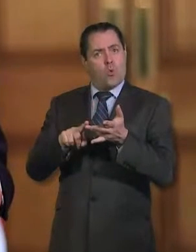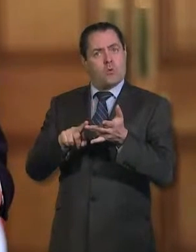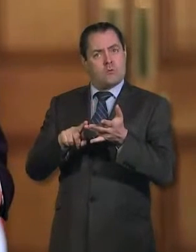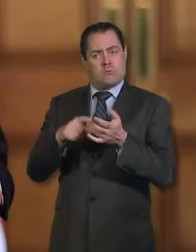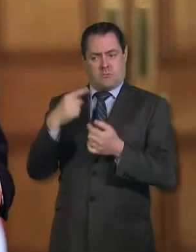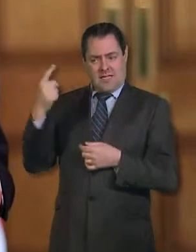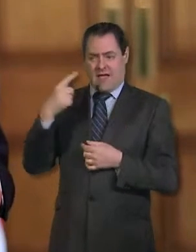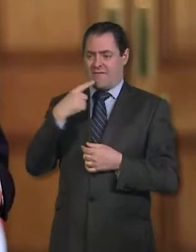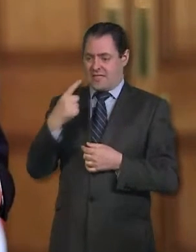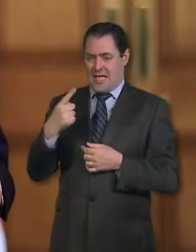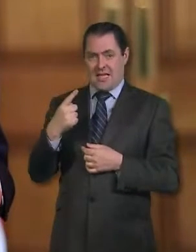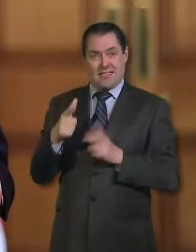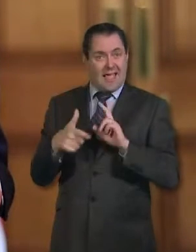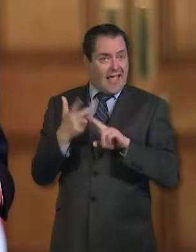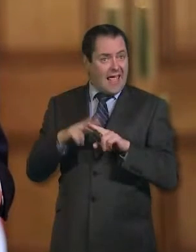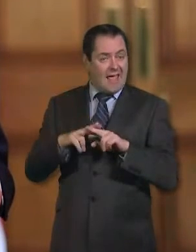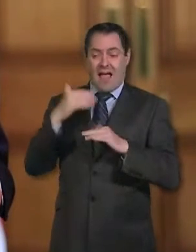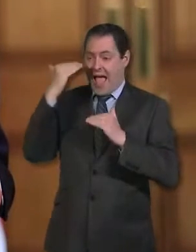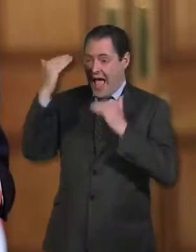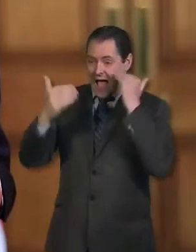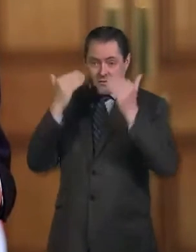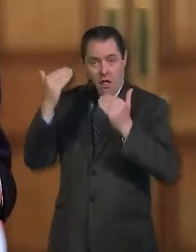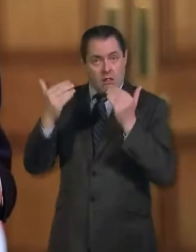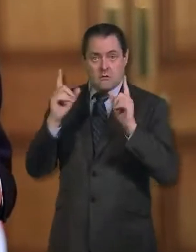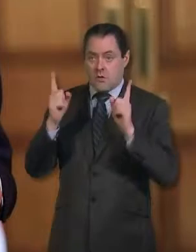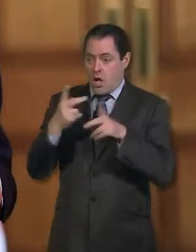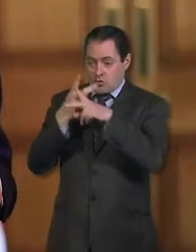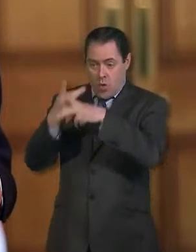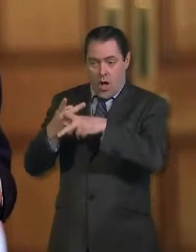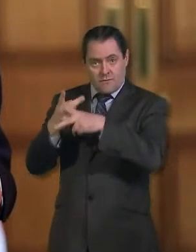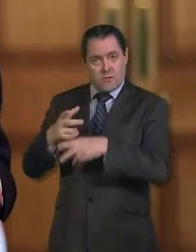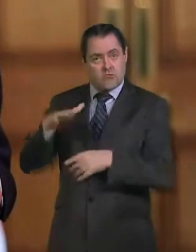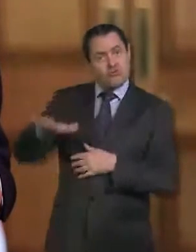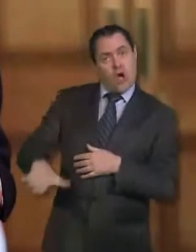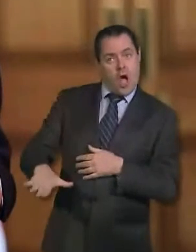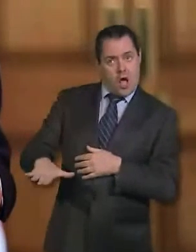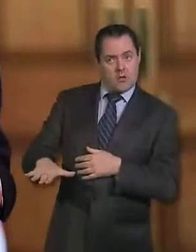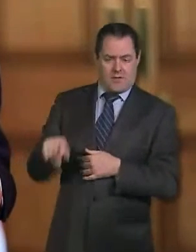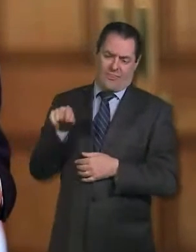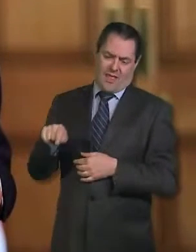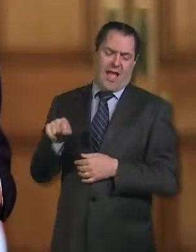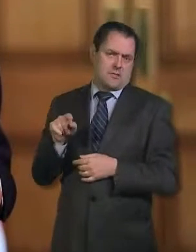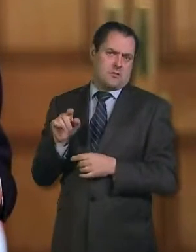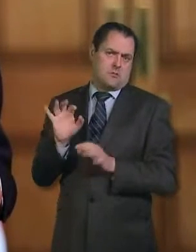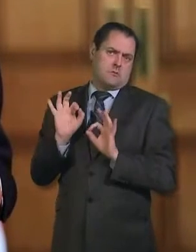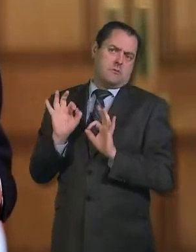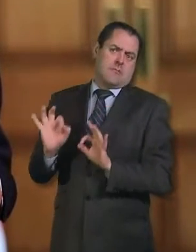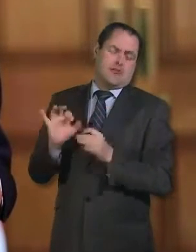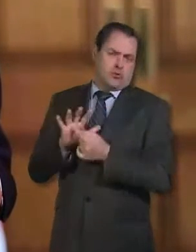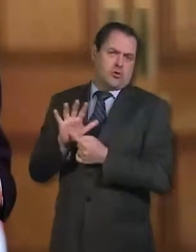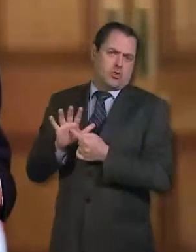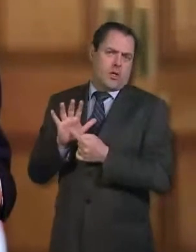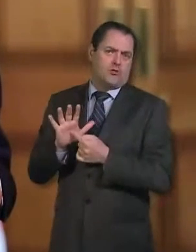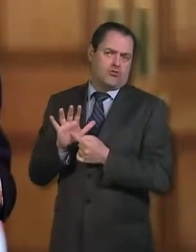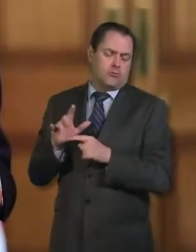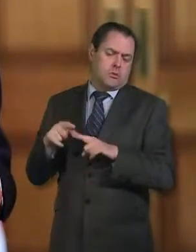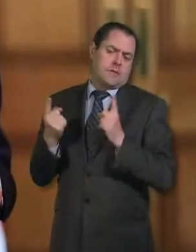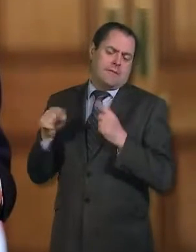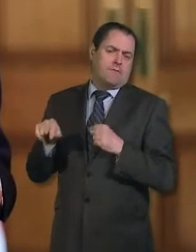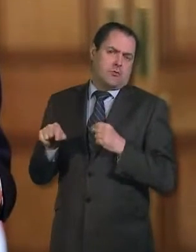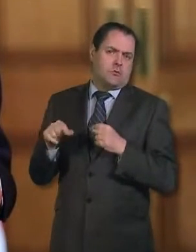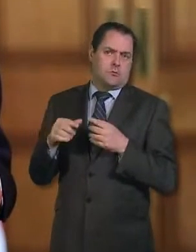who are unable to look after a small child, that is an exceptional circumstance. And the guidelines were drafted with